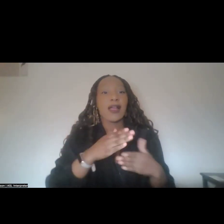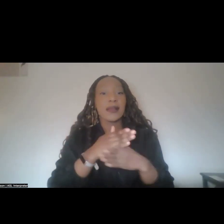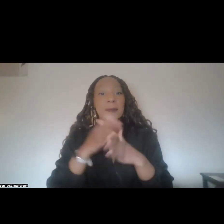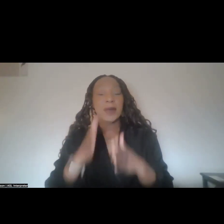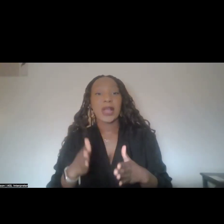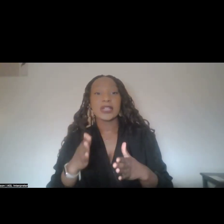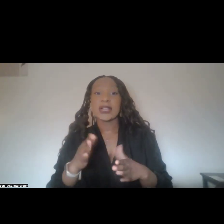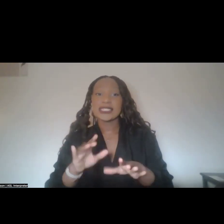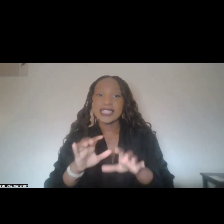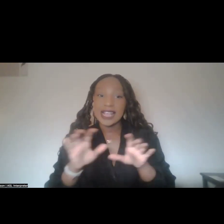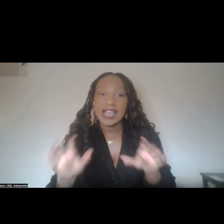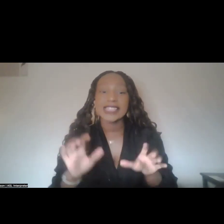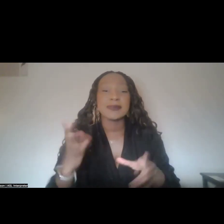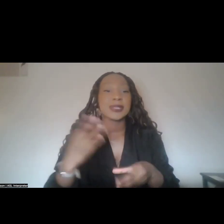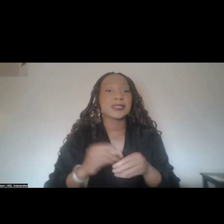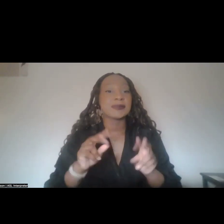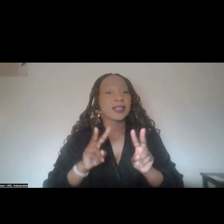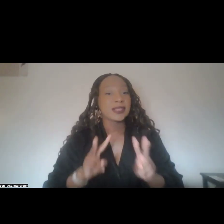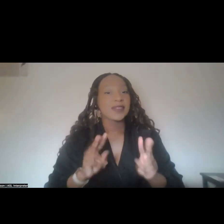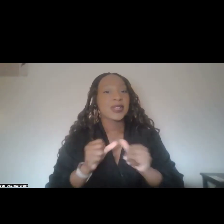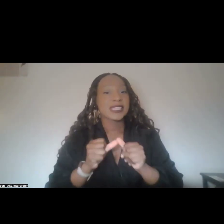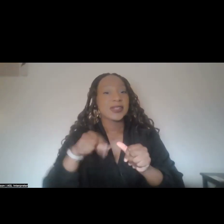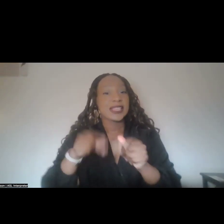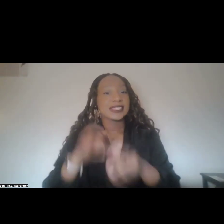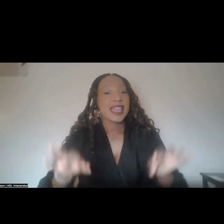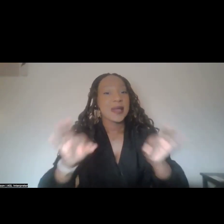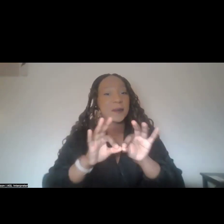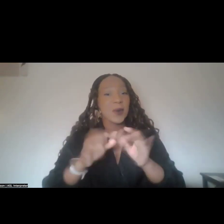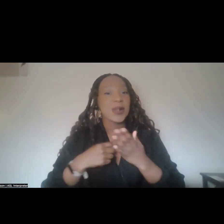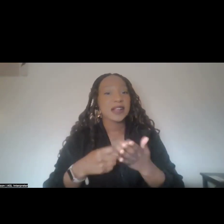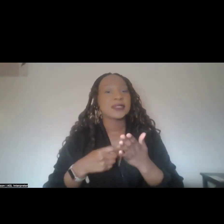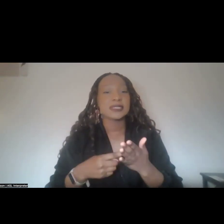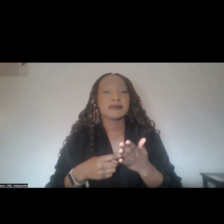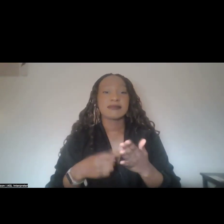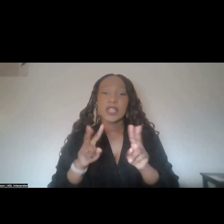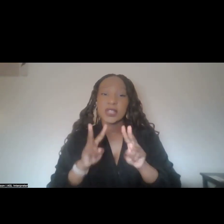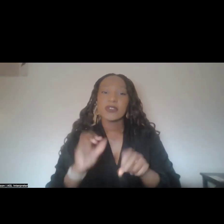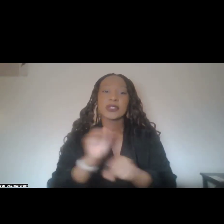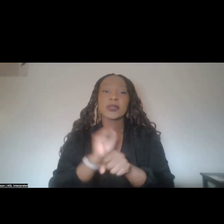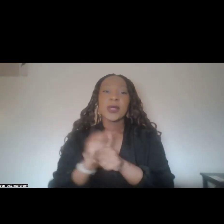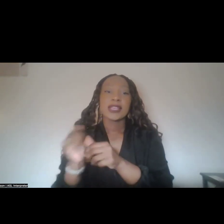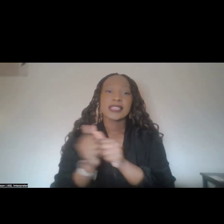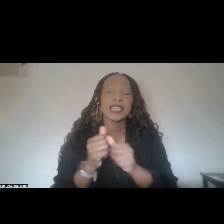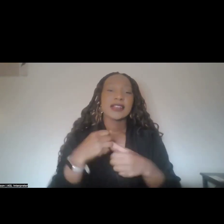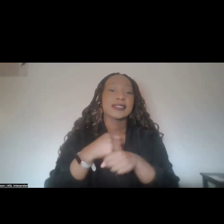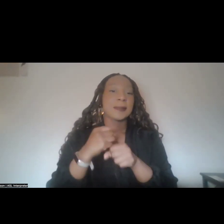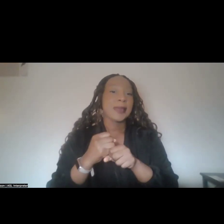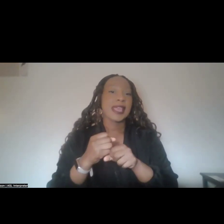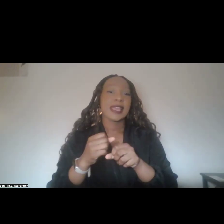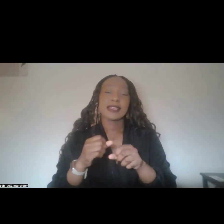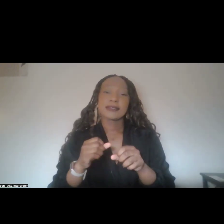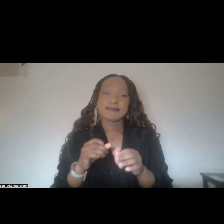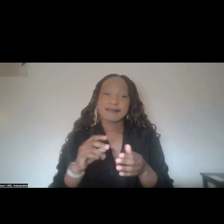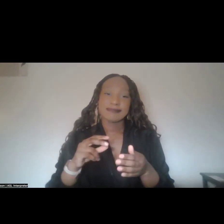participation. And I look forward to continuing this important conversation and working together to make a meaningful difference in our community. Thank you so much for including